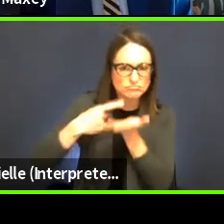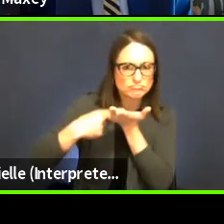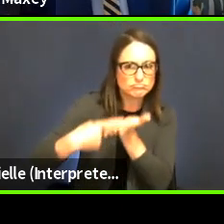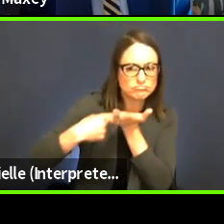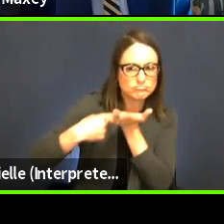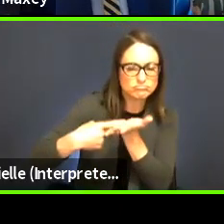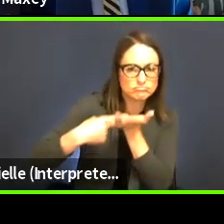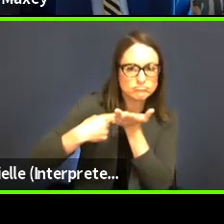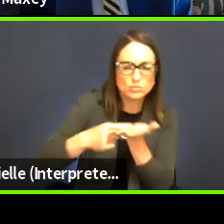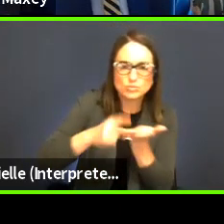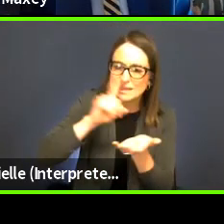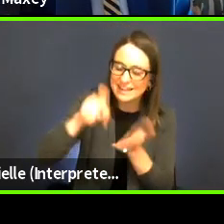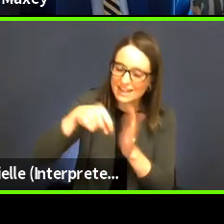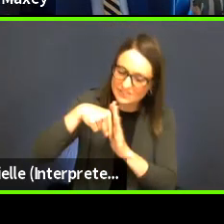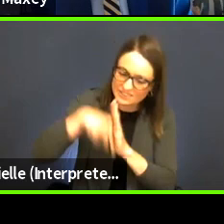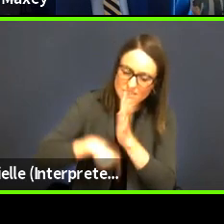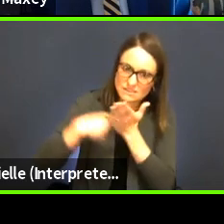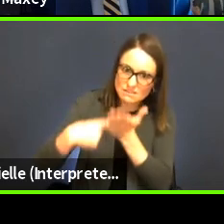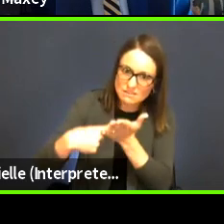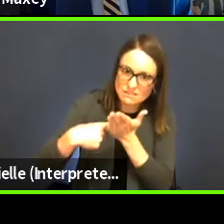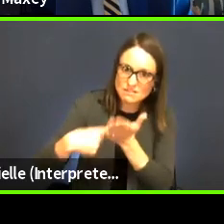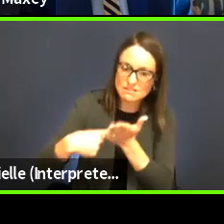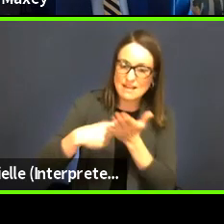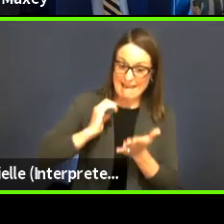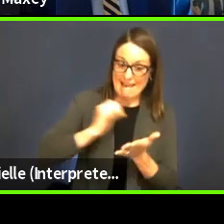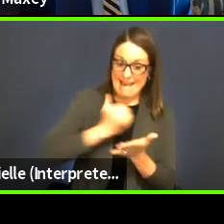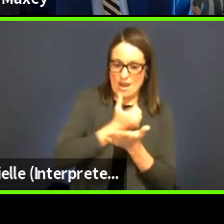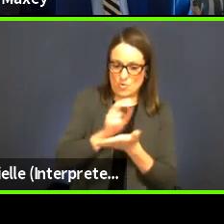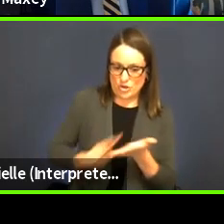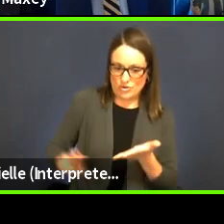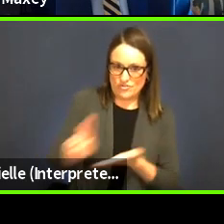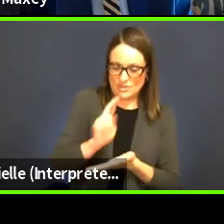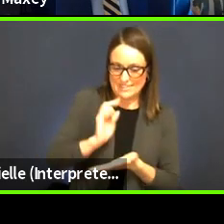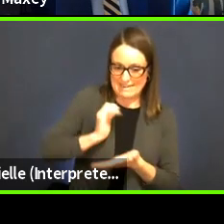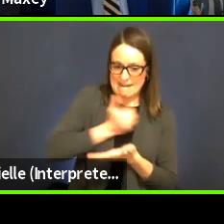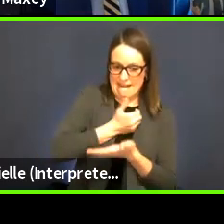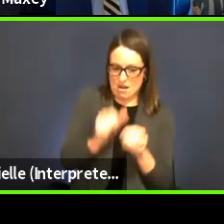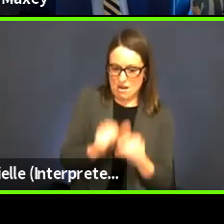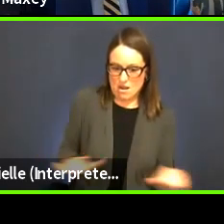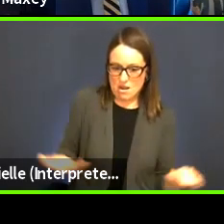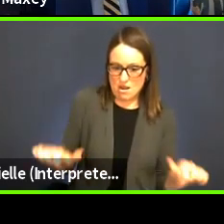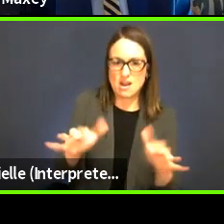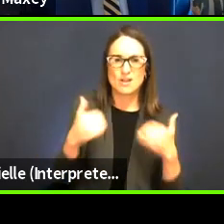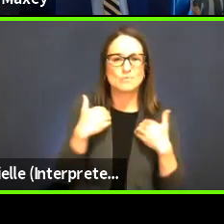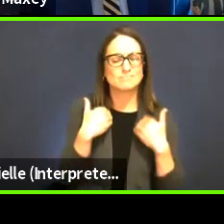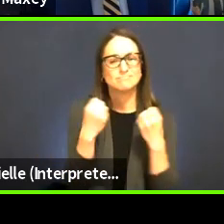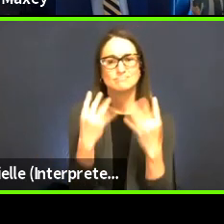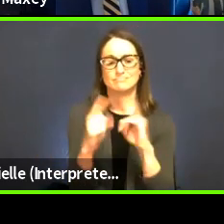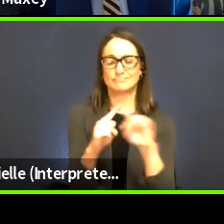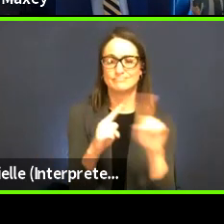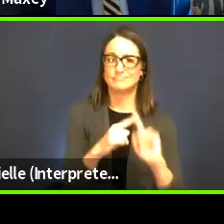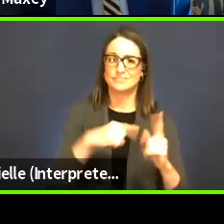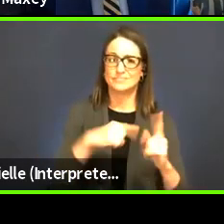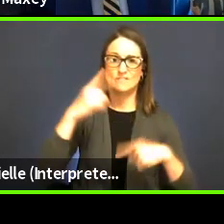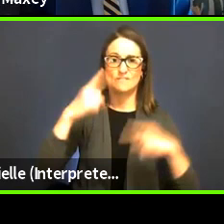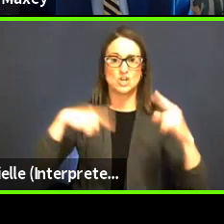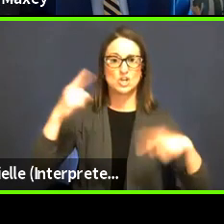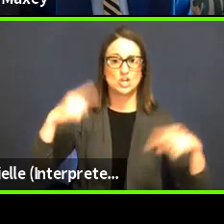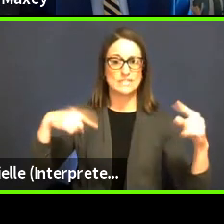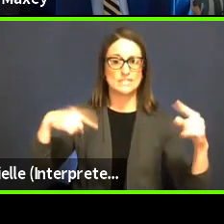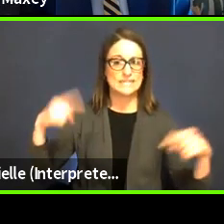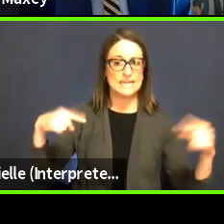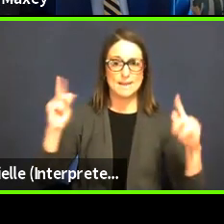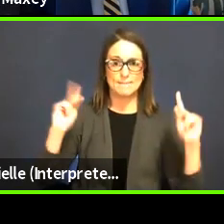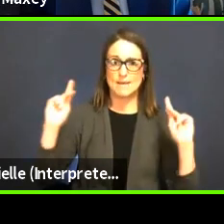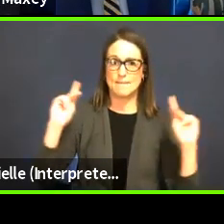the university and the broad array of diverse people that they're going to see on campus,